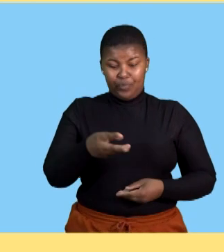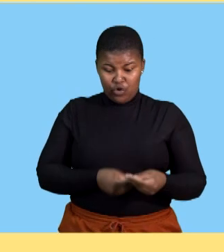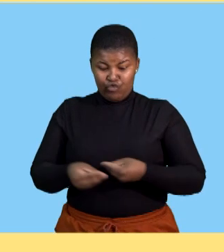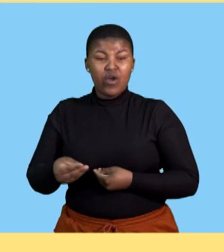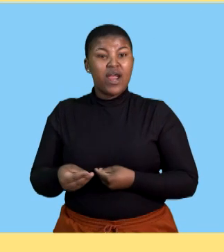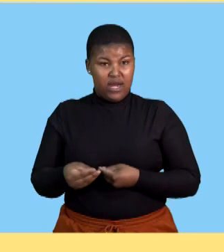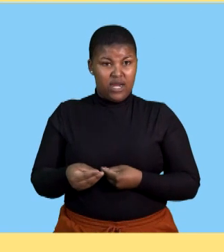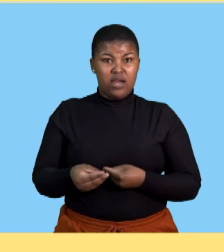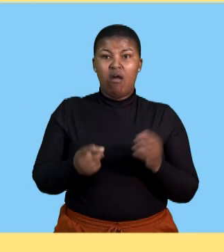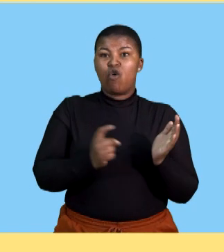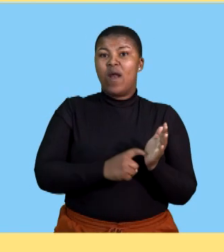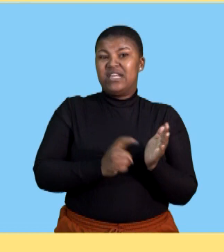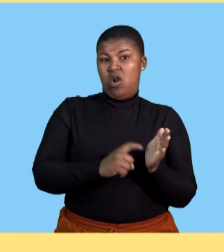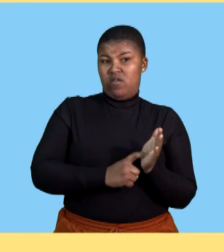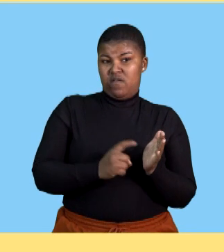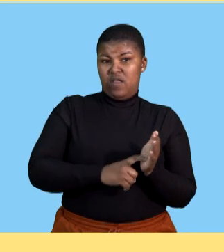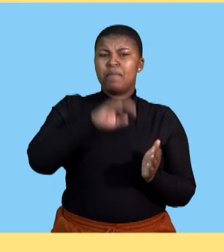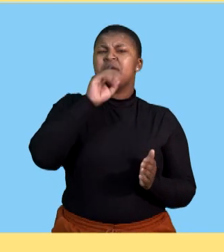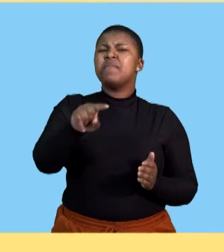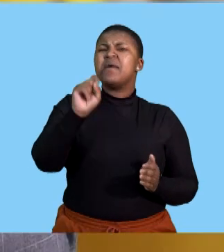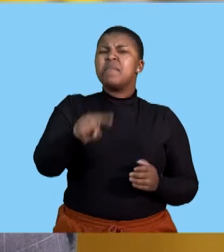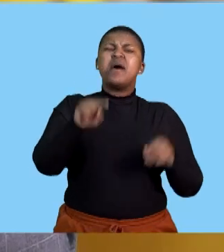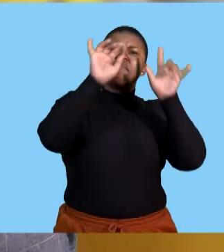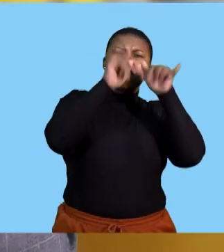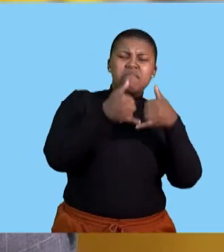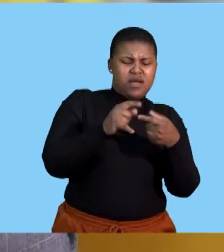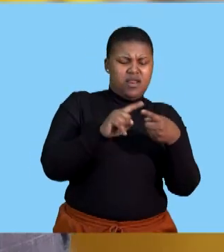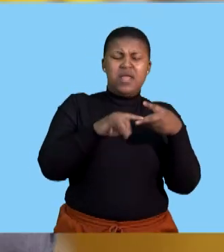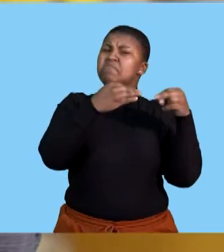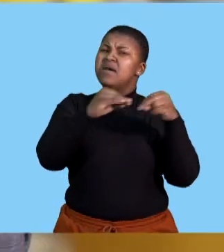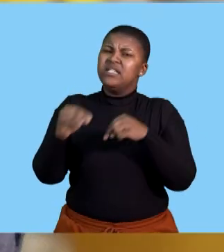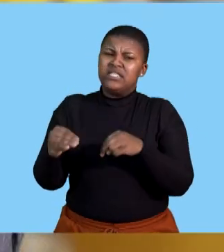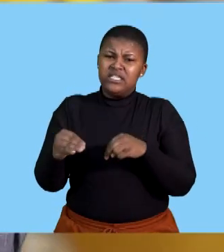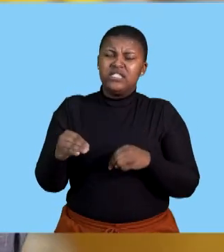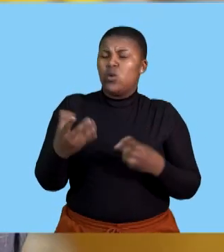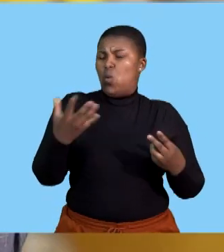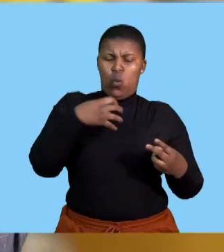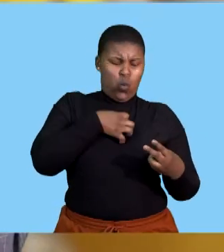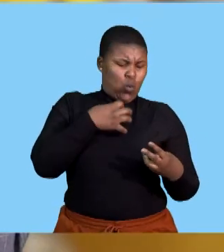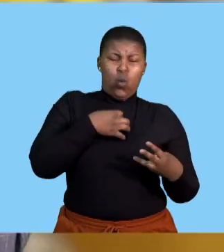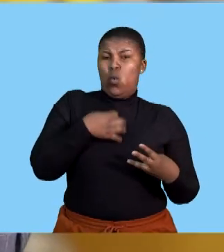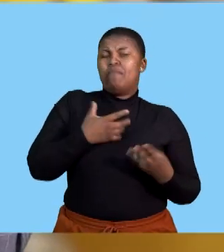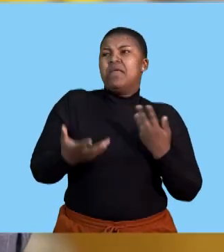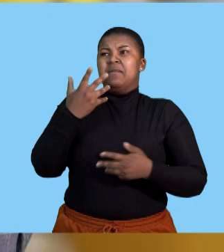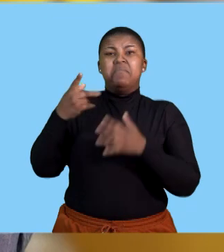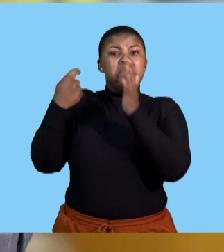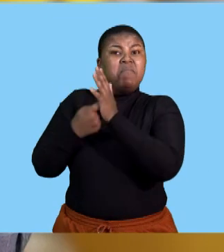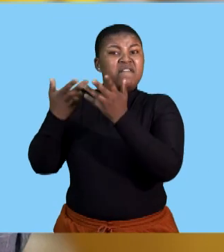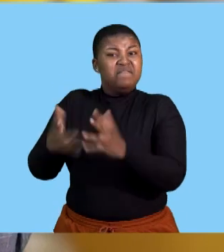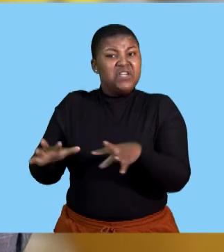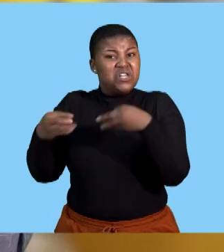creditors. Remember, these are businesses or individuals whom we owe as a business. We could have